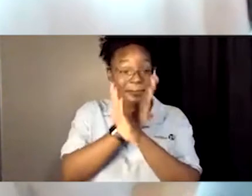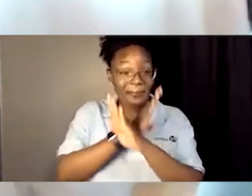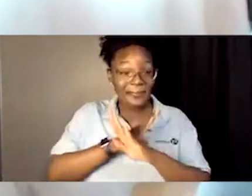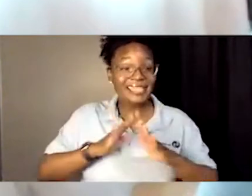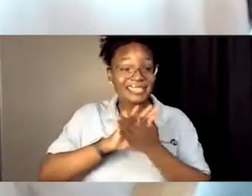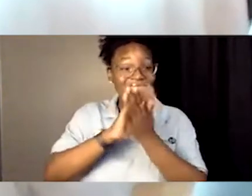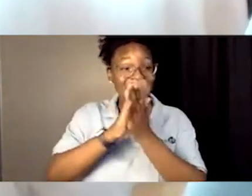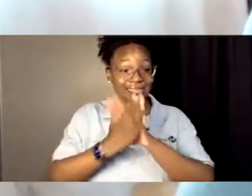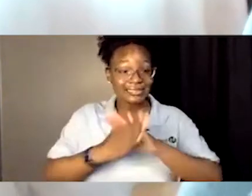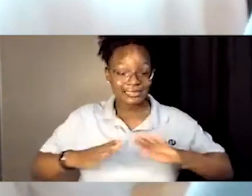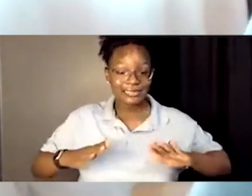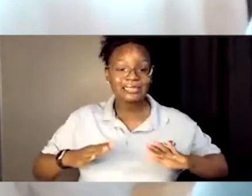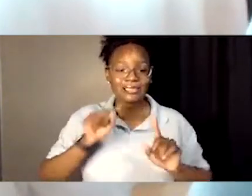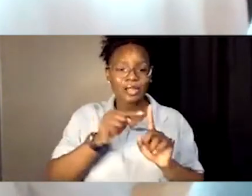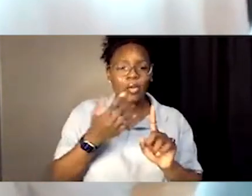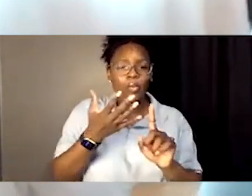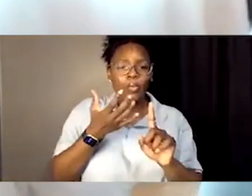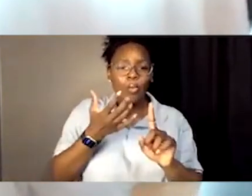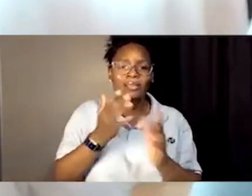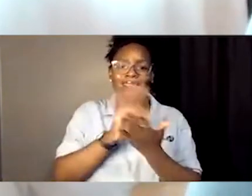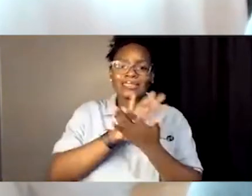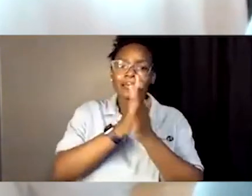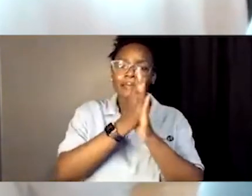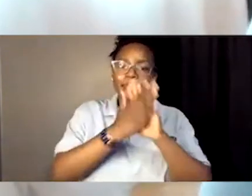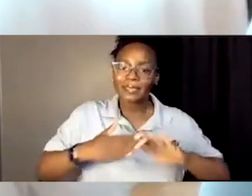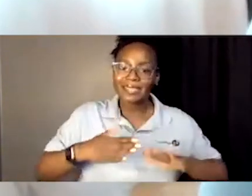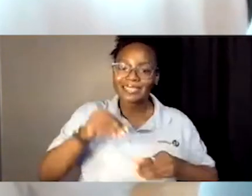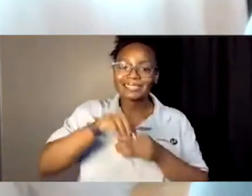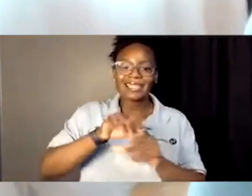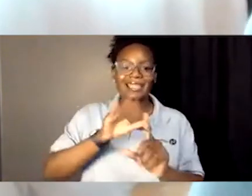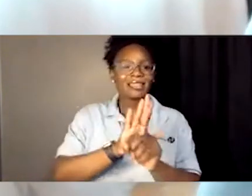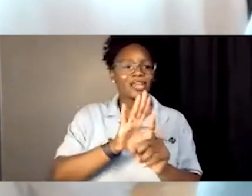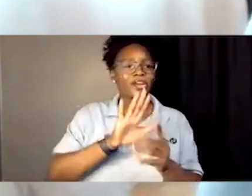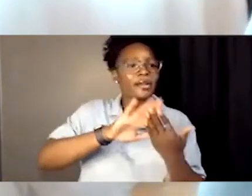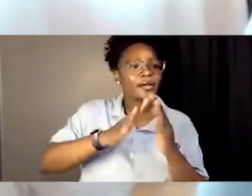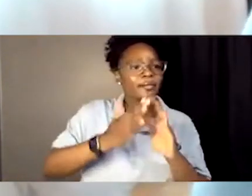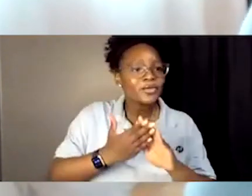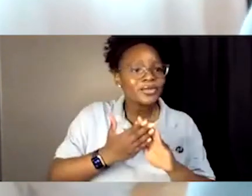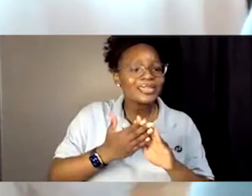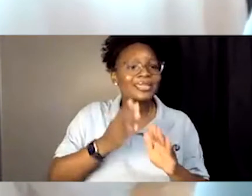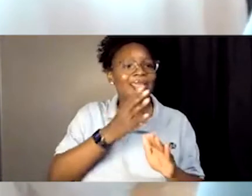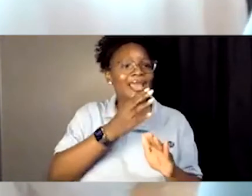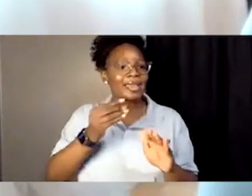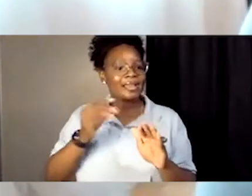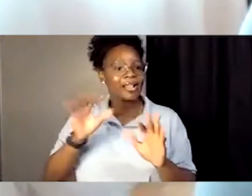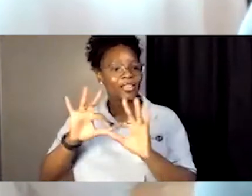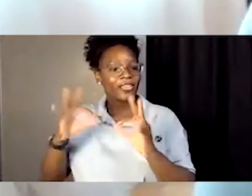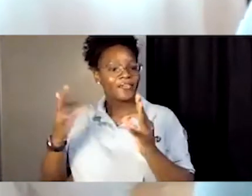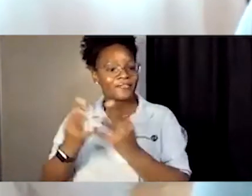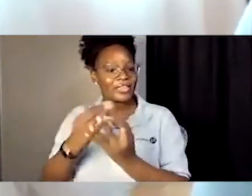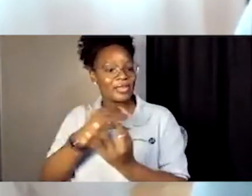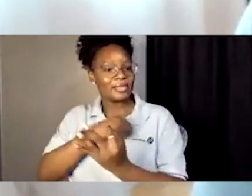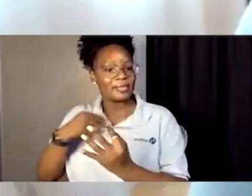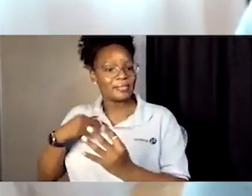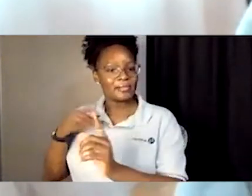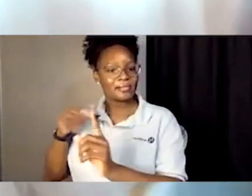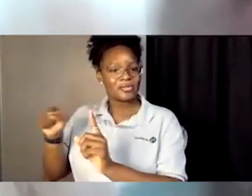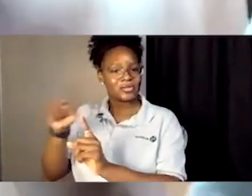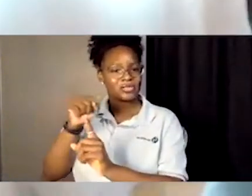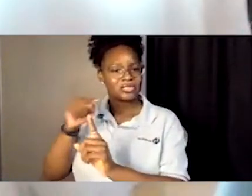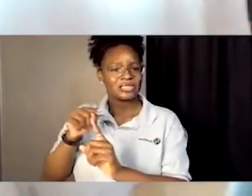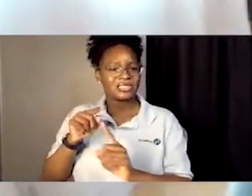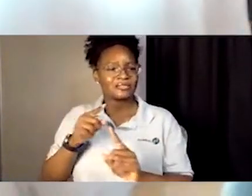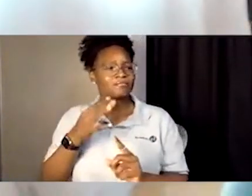own communities, that their own sisters and family members question whether they should even be involved